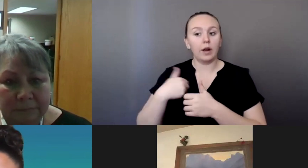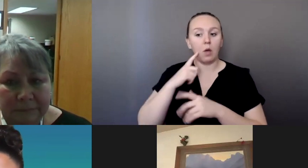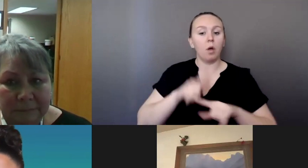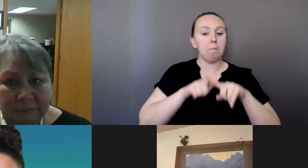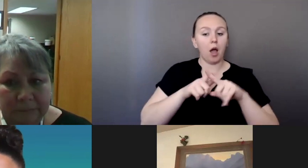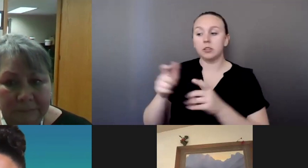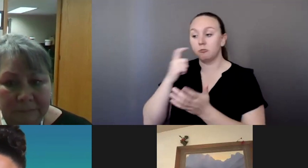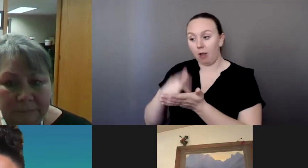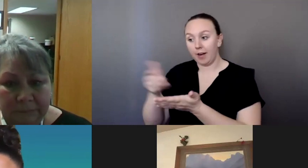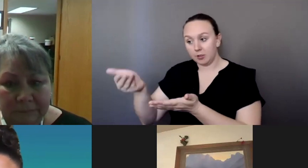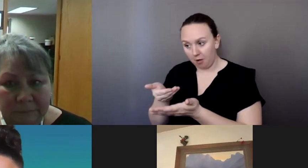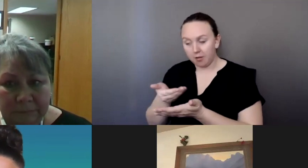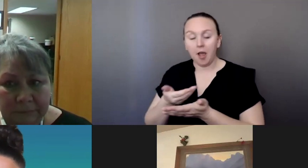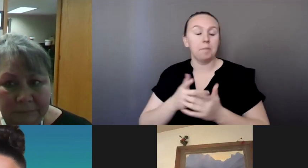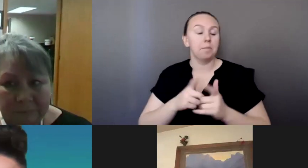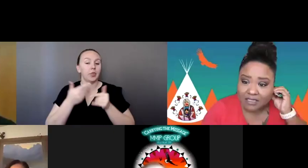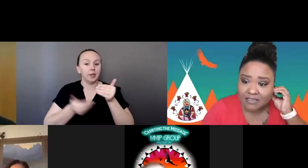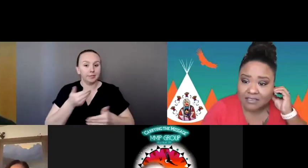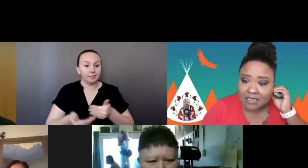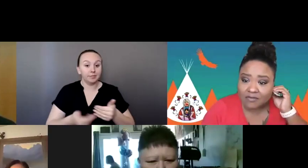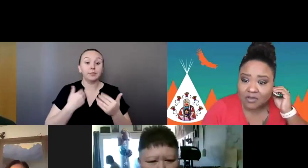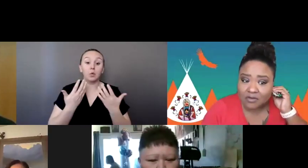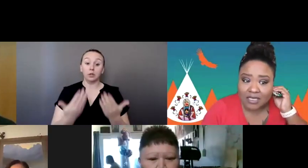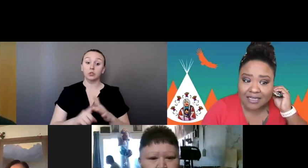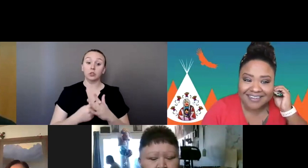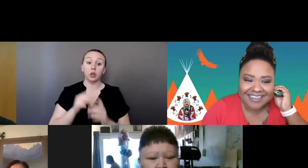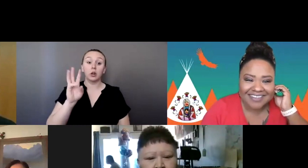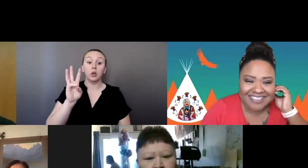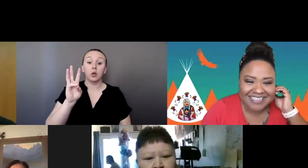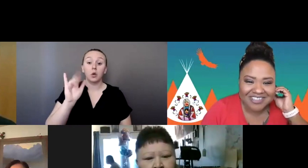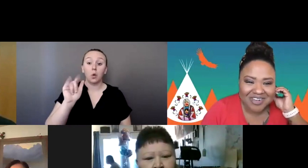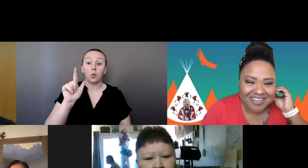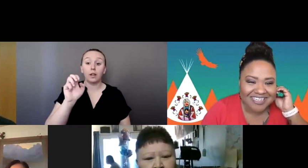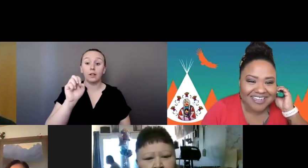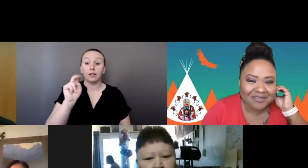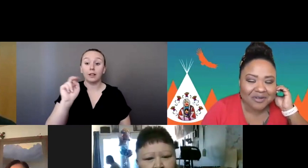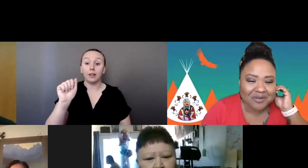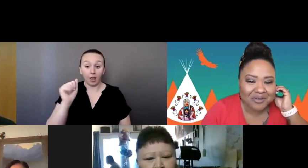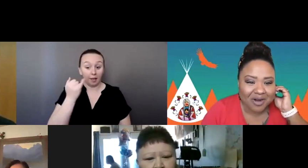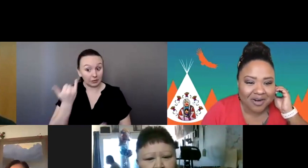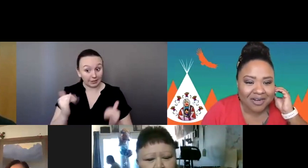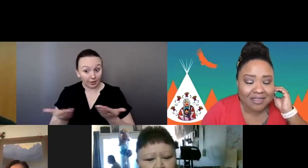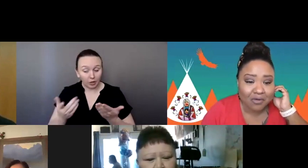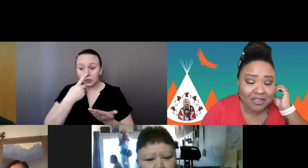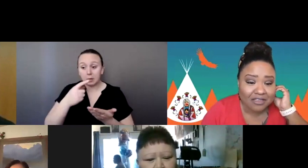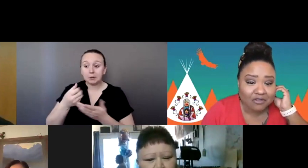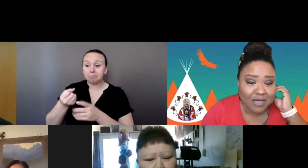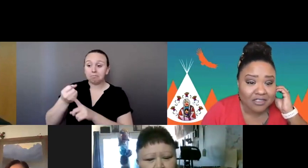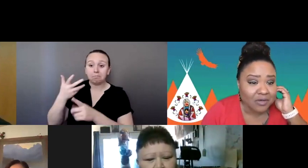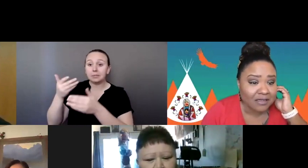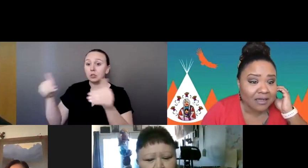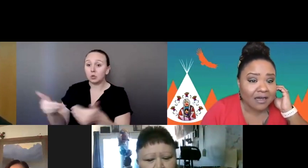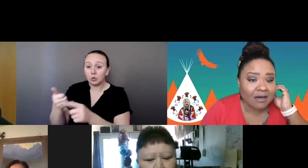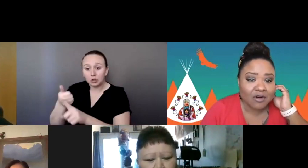But I first would like to get started. Walena, if you're still with us, if you can give us an introduction of who you are and the work that you've